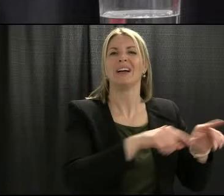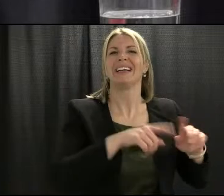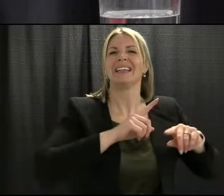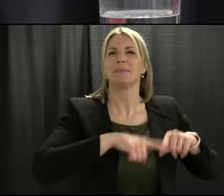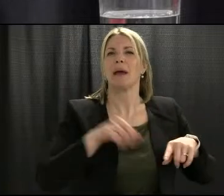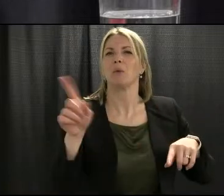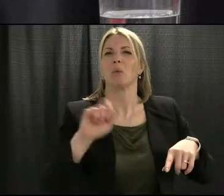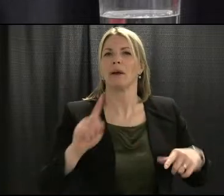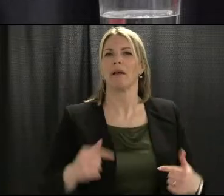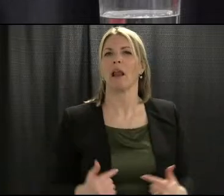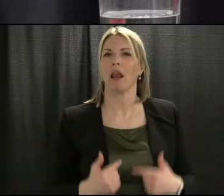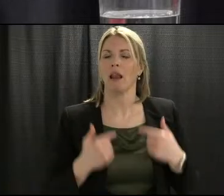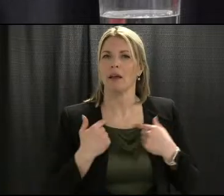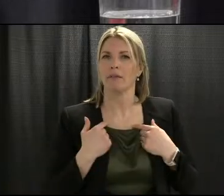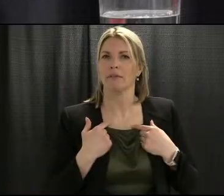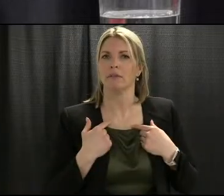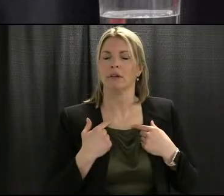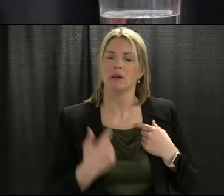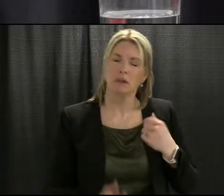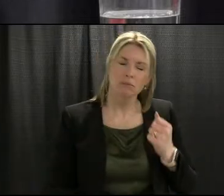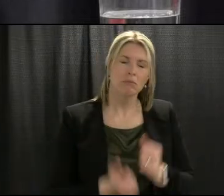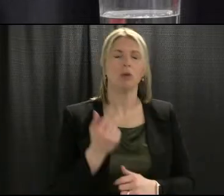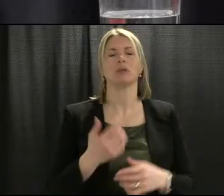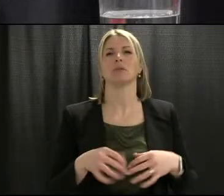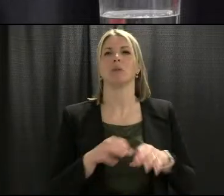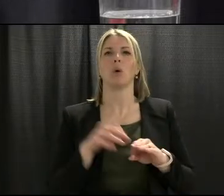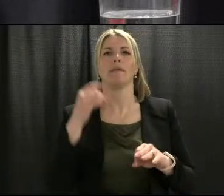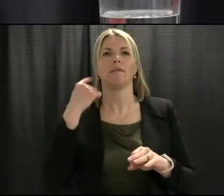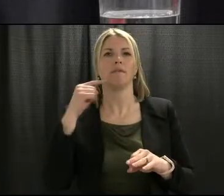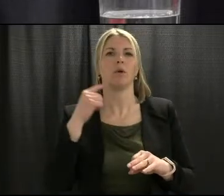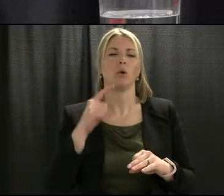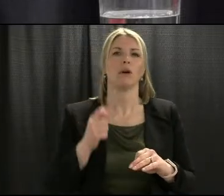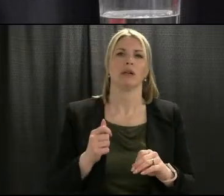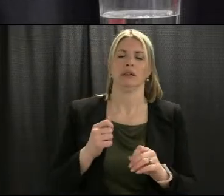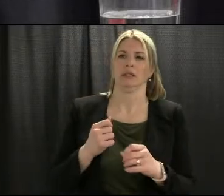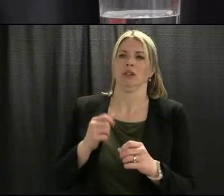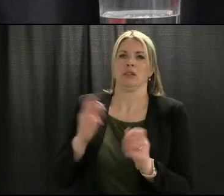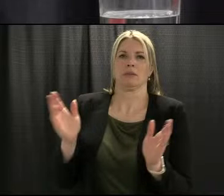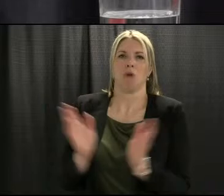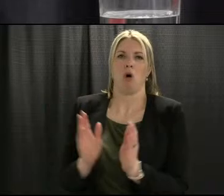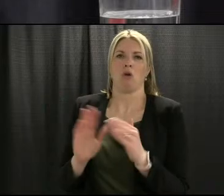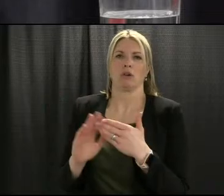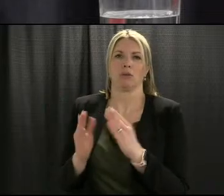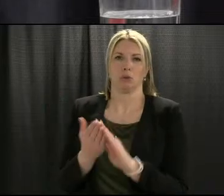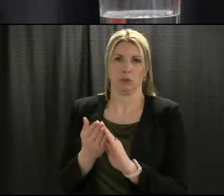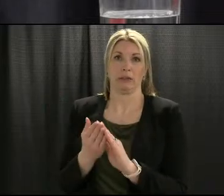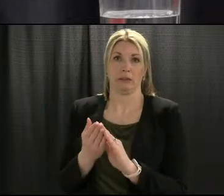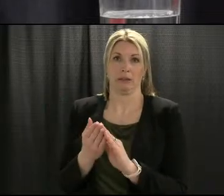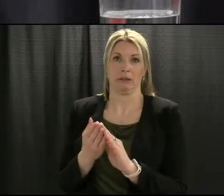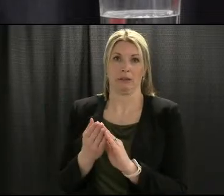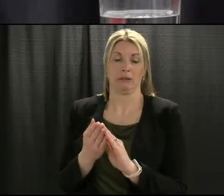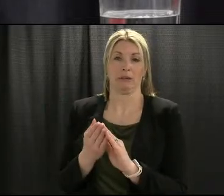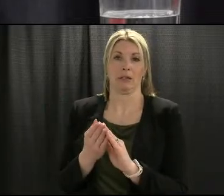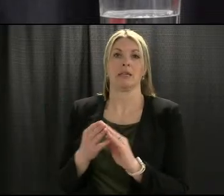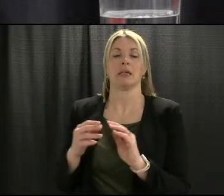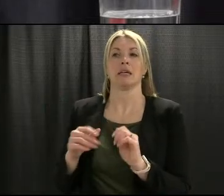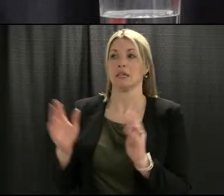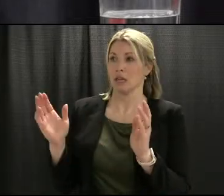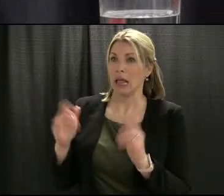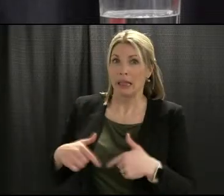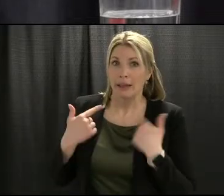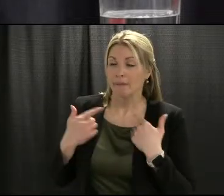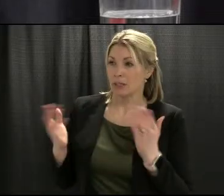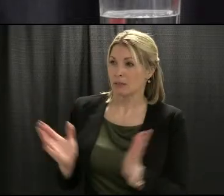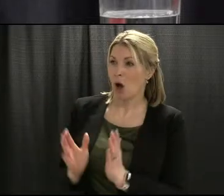particularly important in our province to servicing smaller and more remote areas. They allow residents to receive care at the